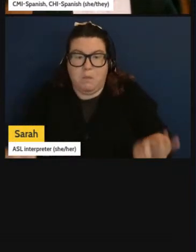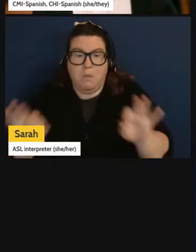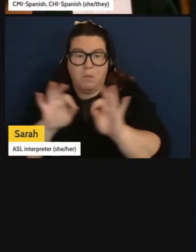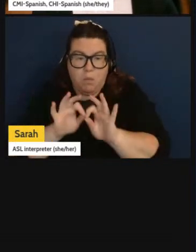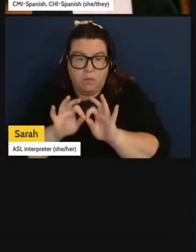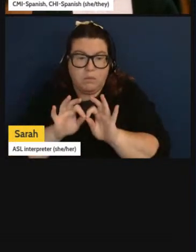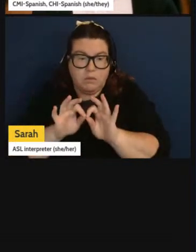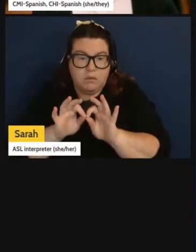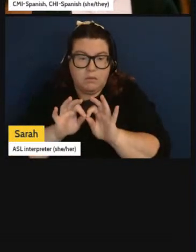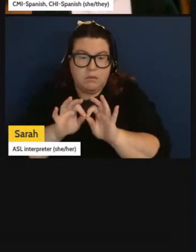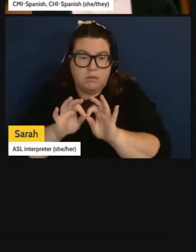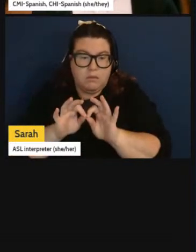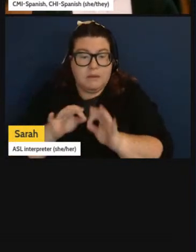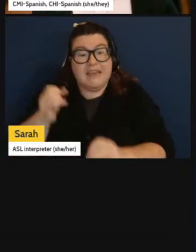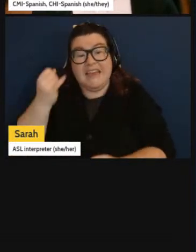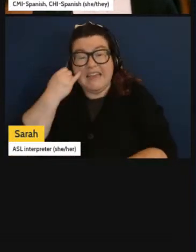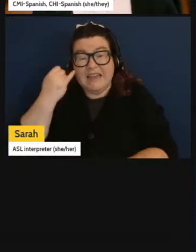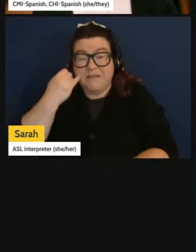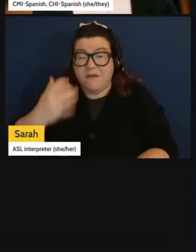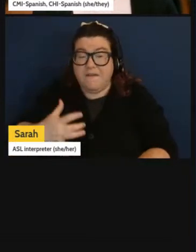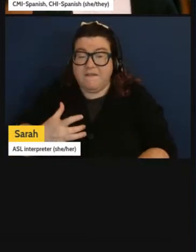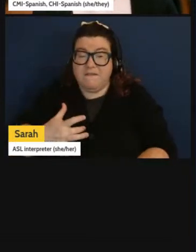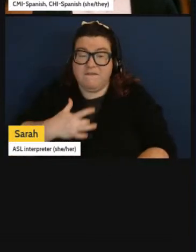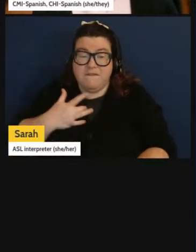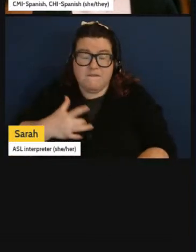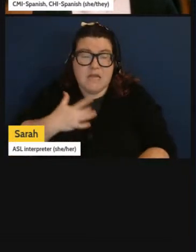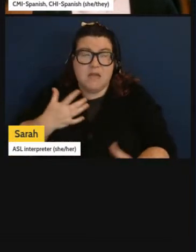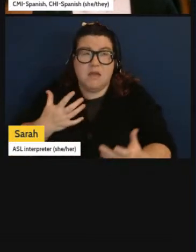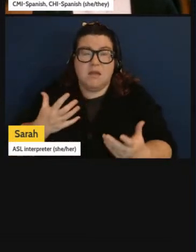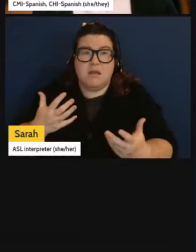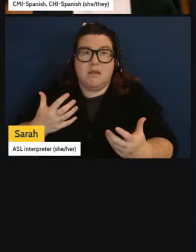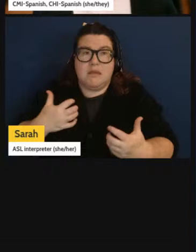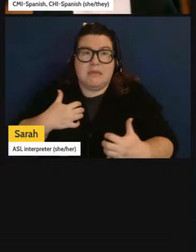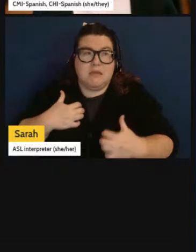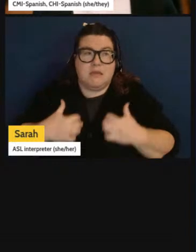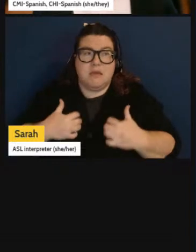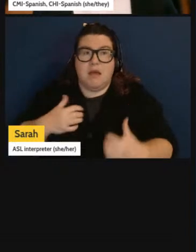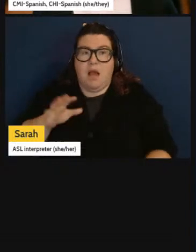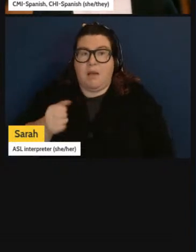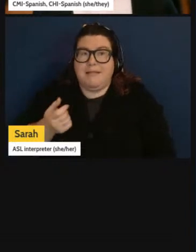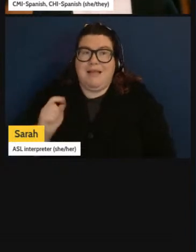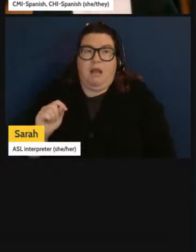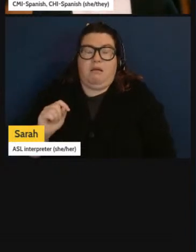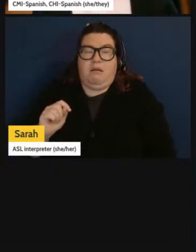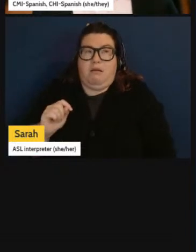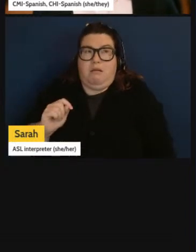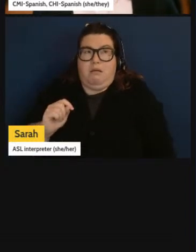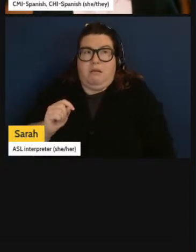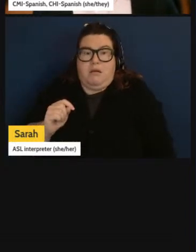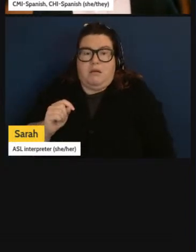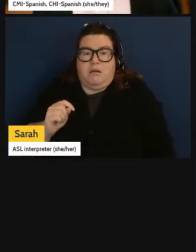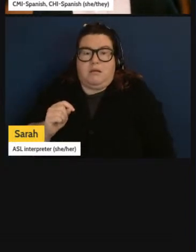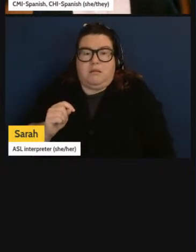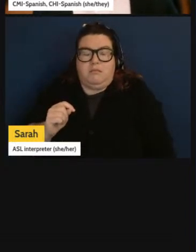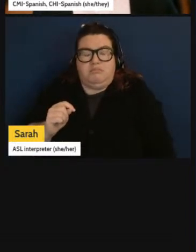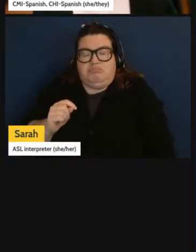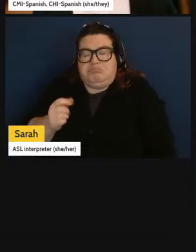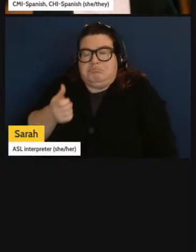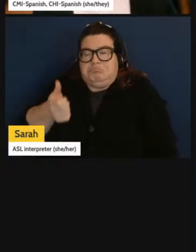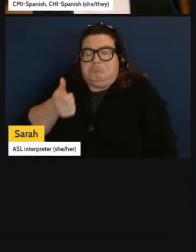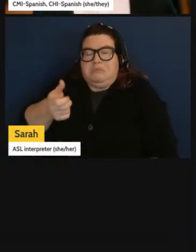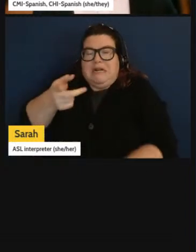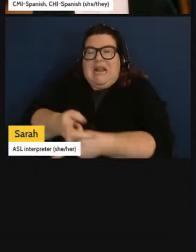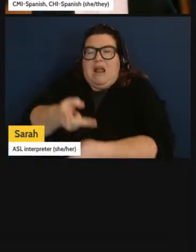So if you do find this information upsetting, practice self-care in